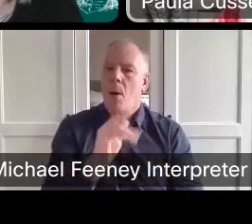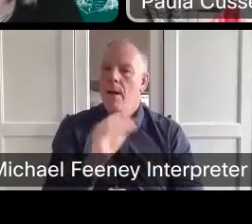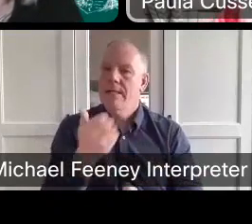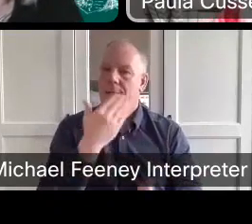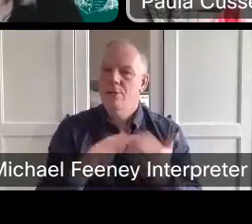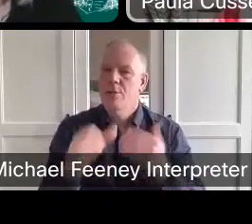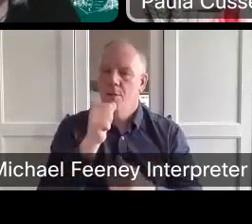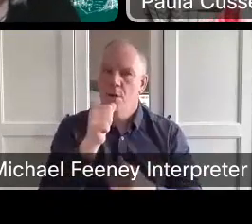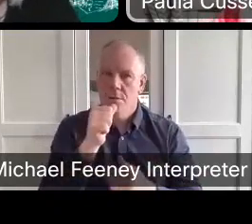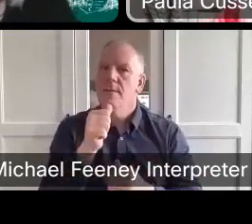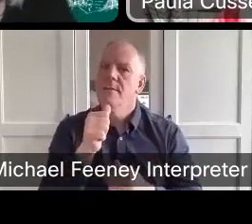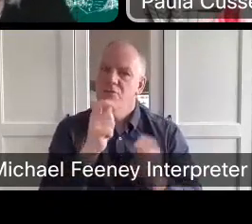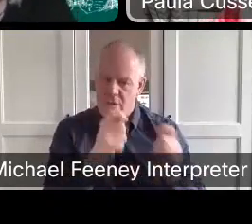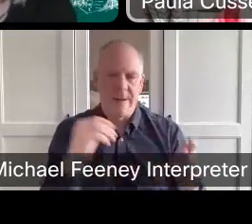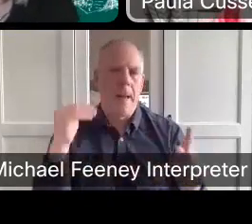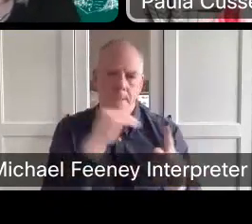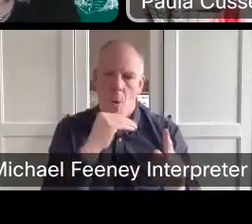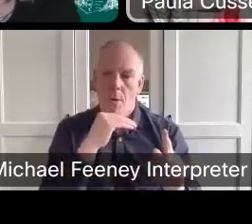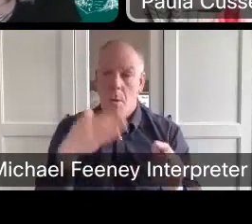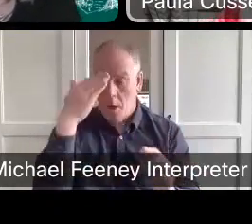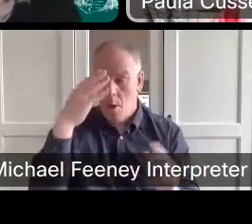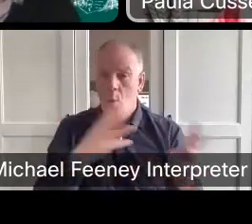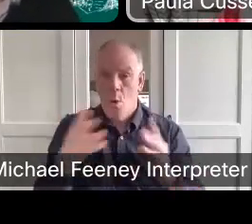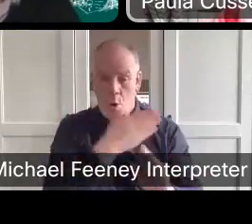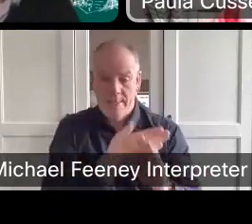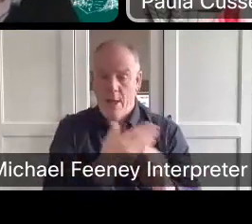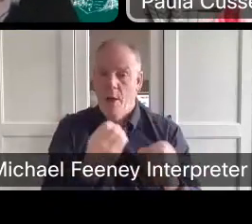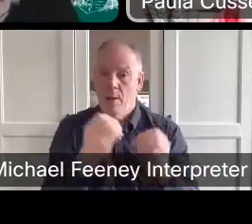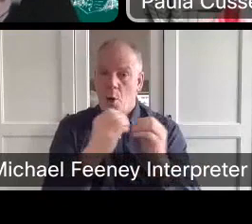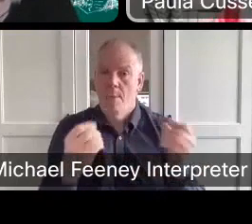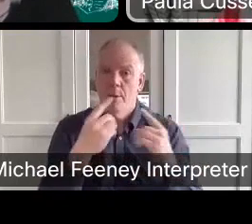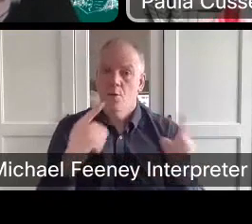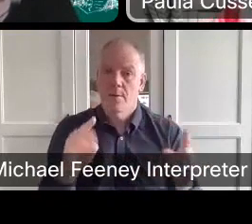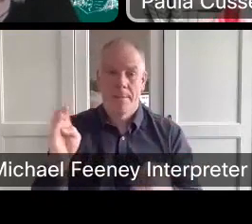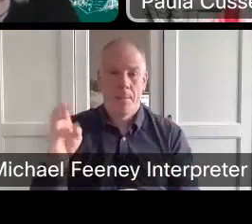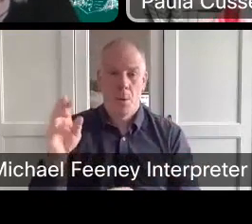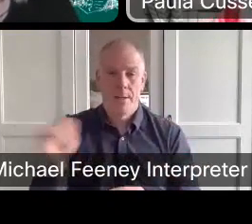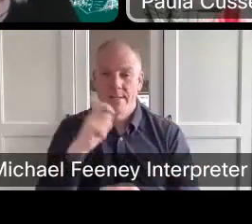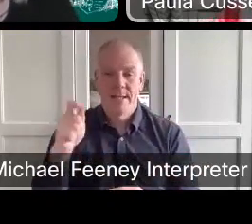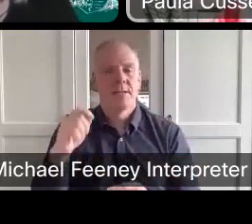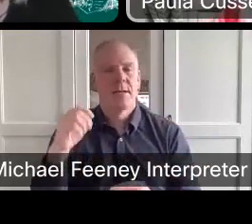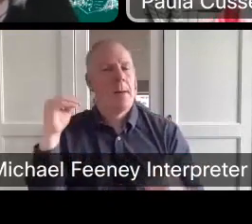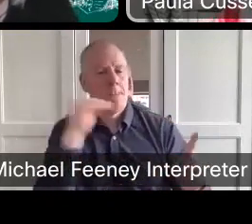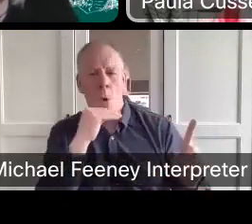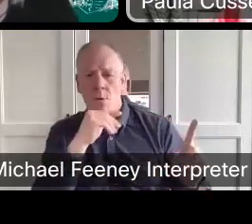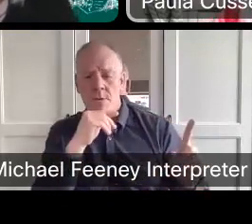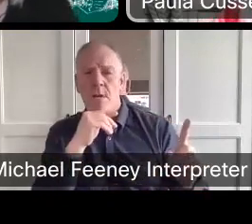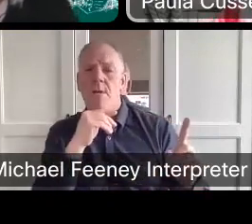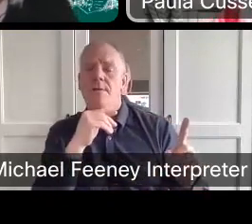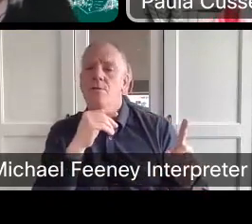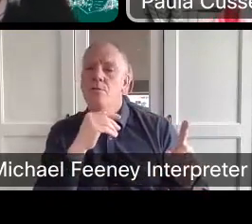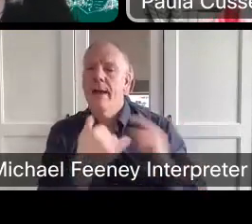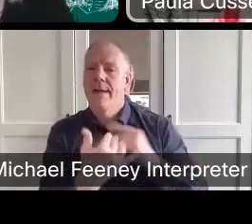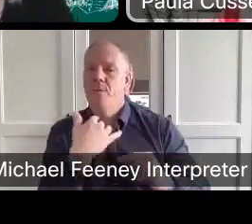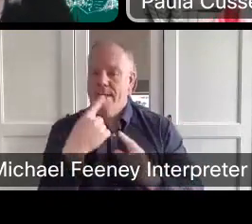we know from our work to date in open disclosure, and you heard Bernie saying earlier, the importance that this person has on the experience and the